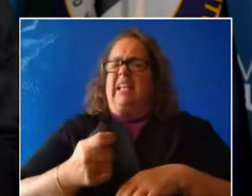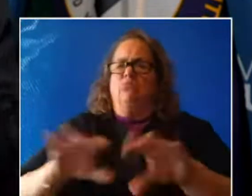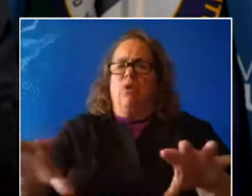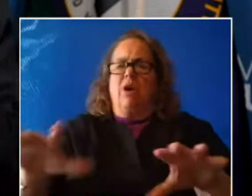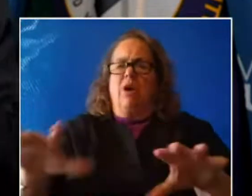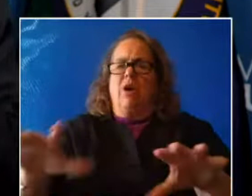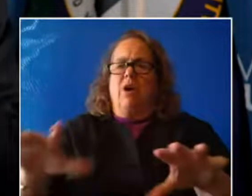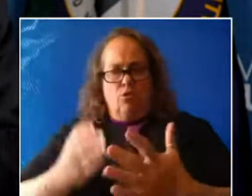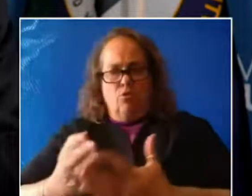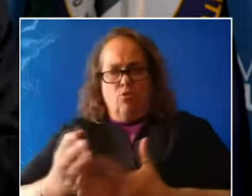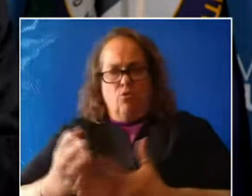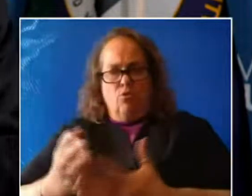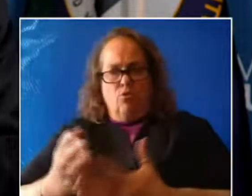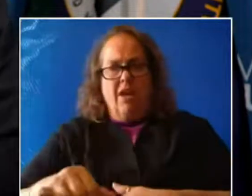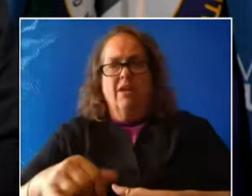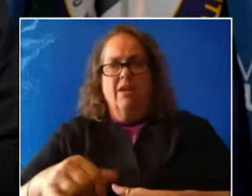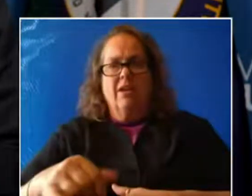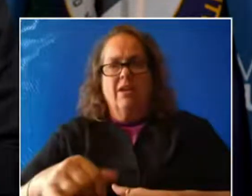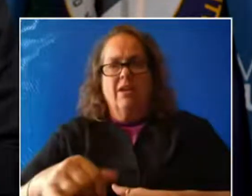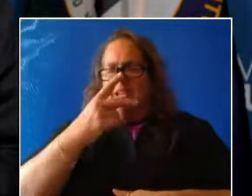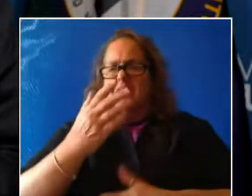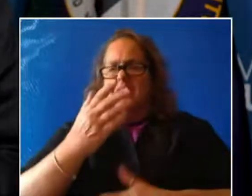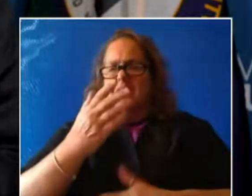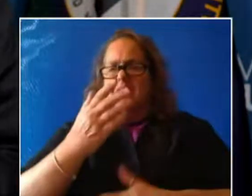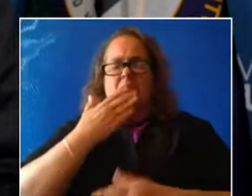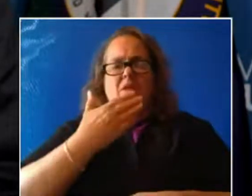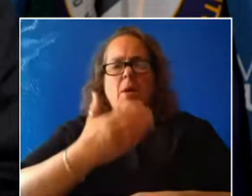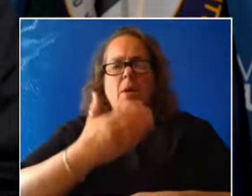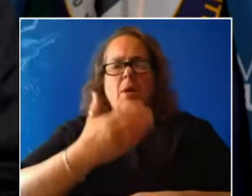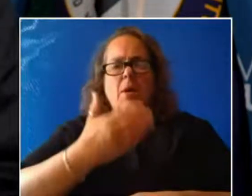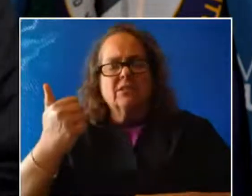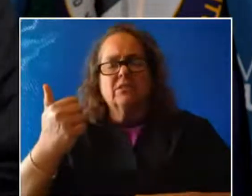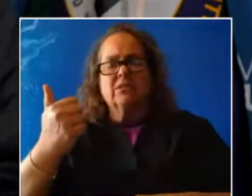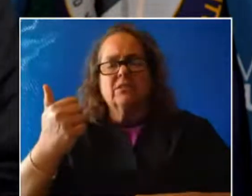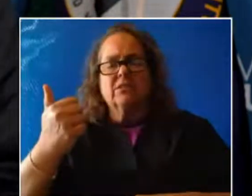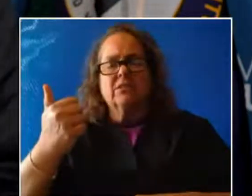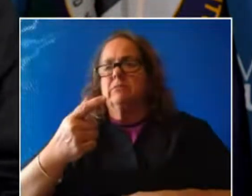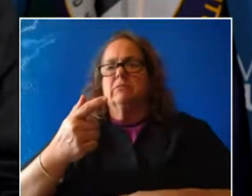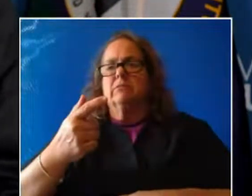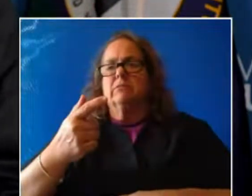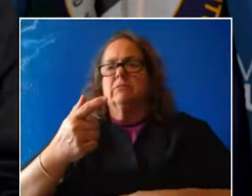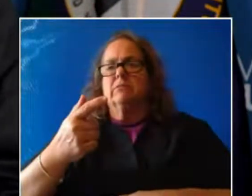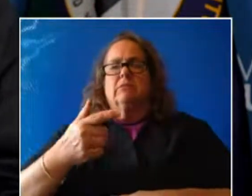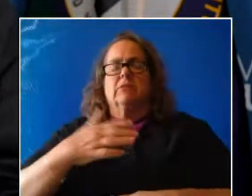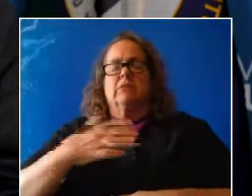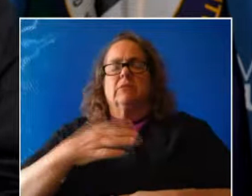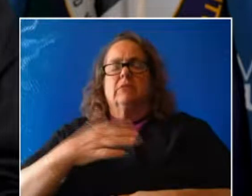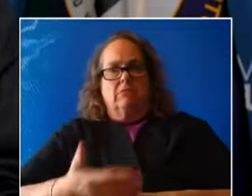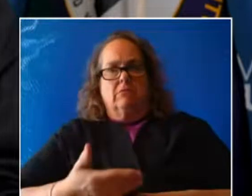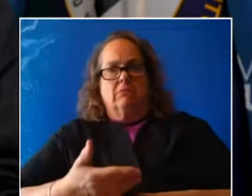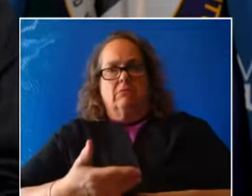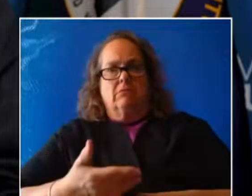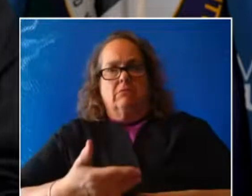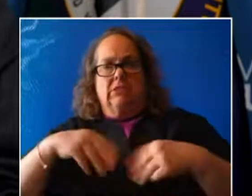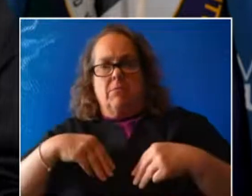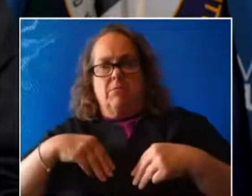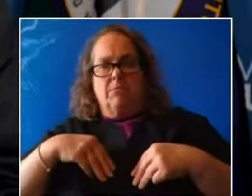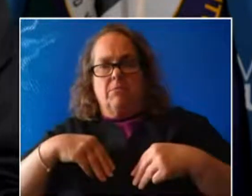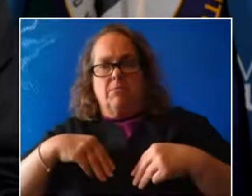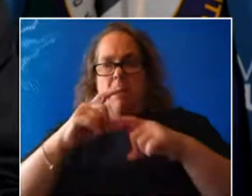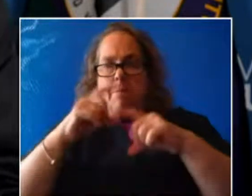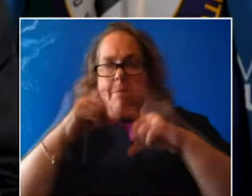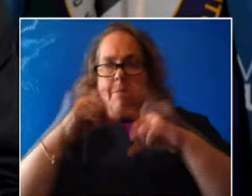we've seen some of the best adherence to masking at them. So the only change that happened today is they went to 50%. I